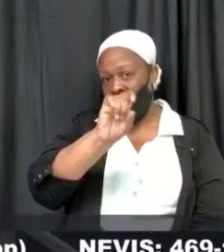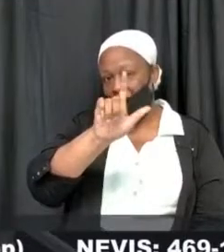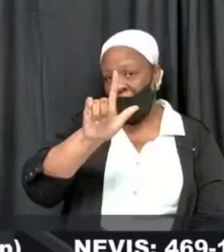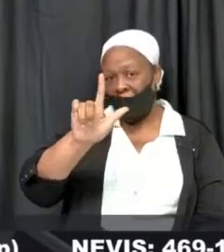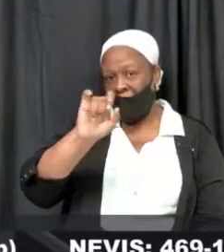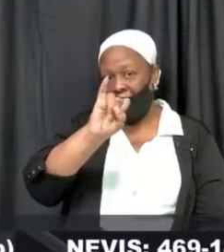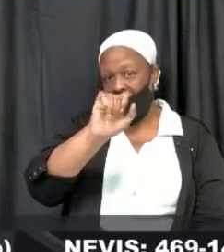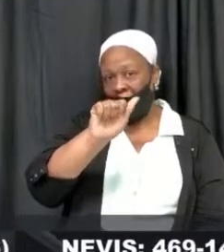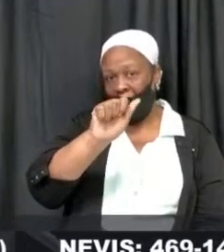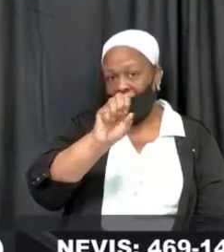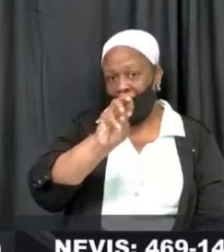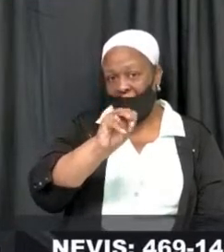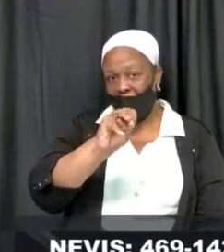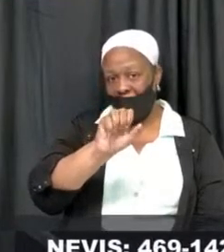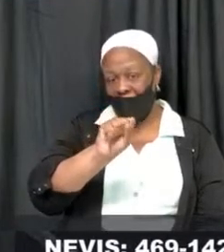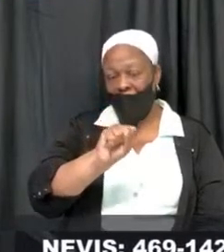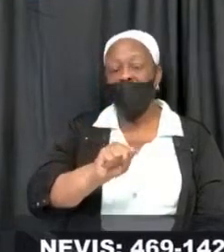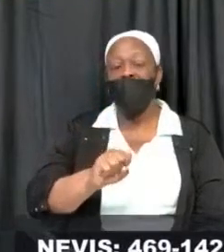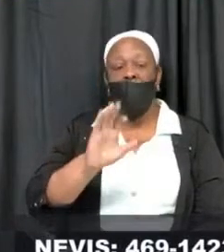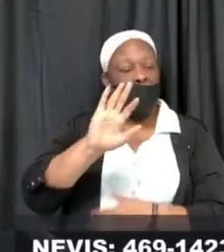And the other thing is,